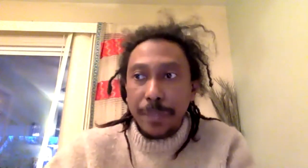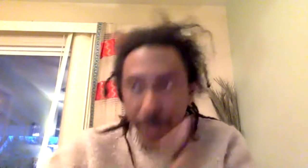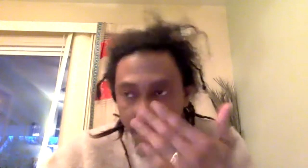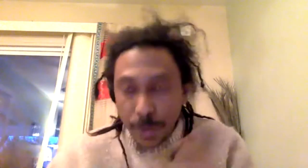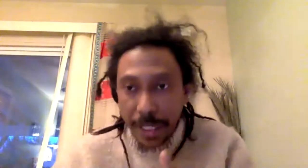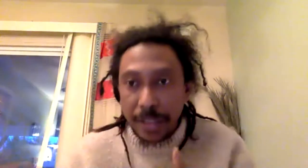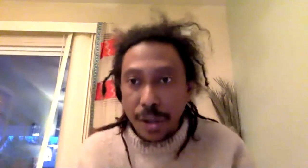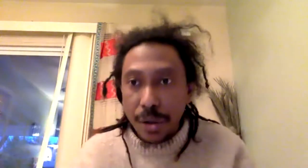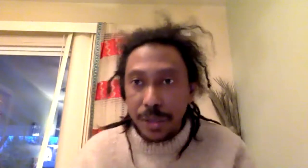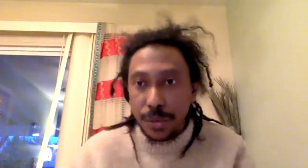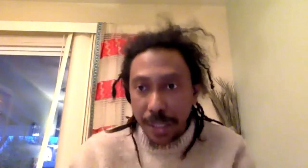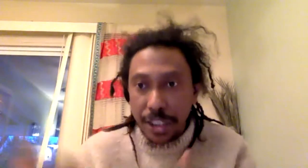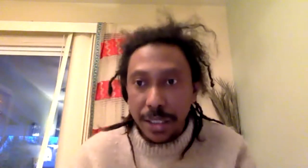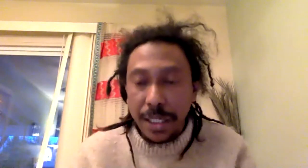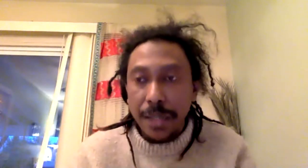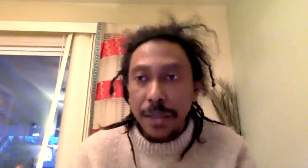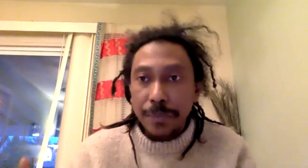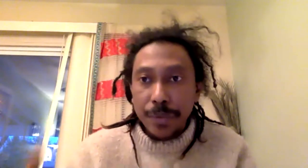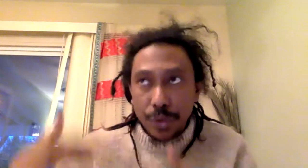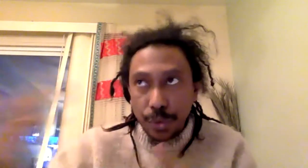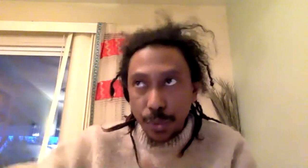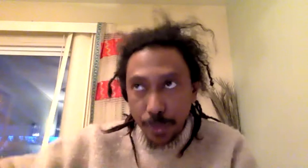the people can talk to the ancestor